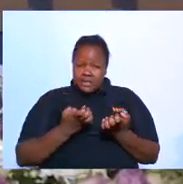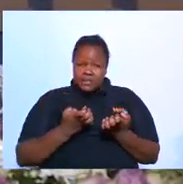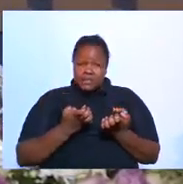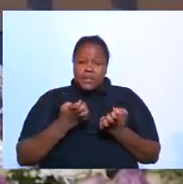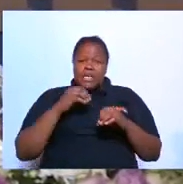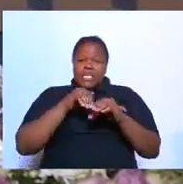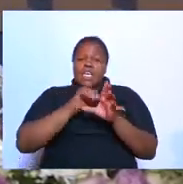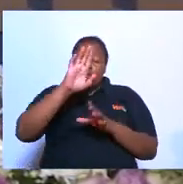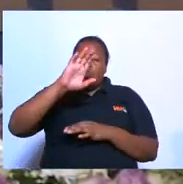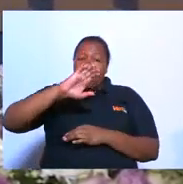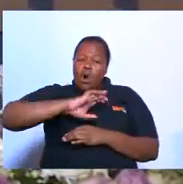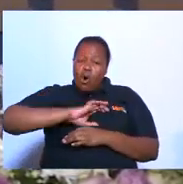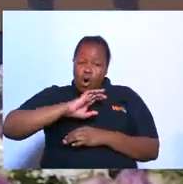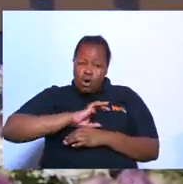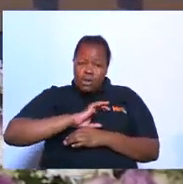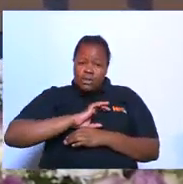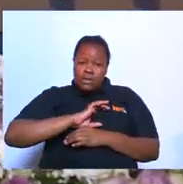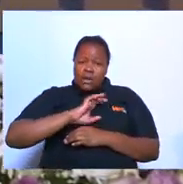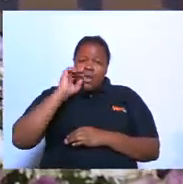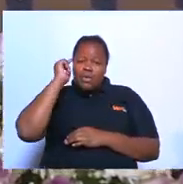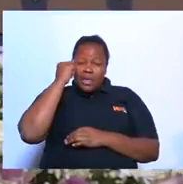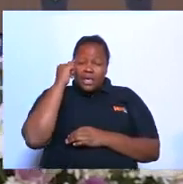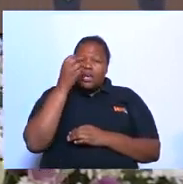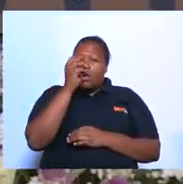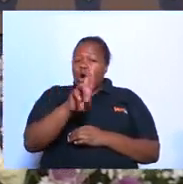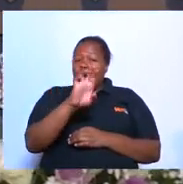at your own expense